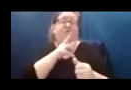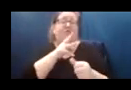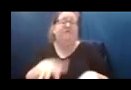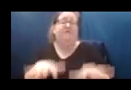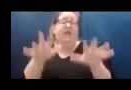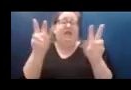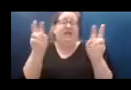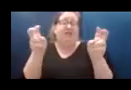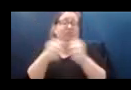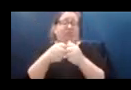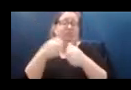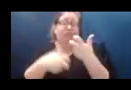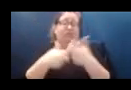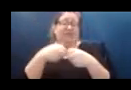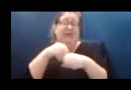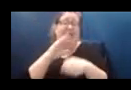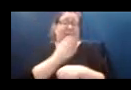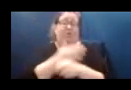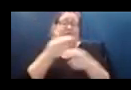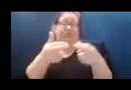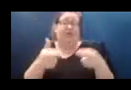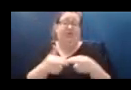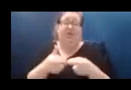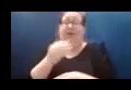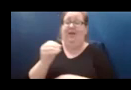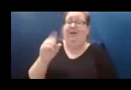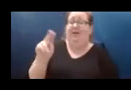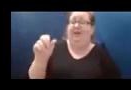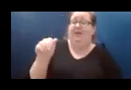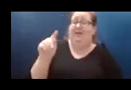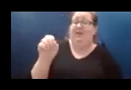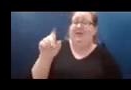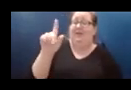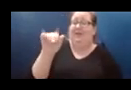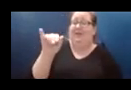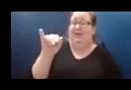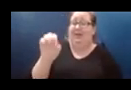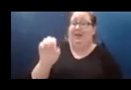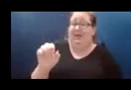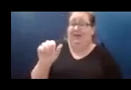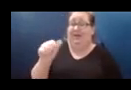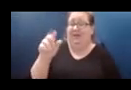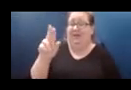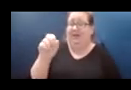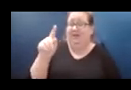region. Great. And Natalie Augusto Filion from Newark.